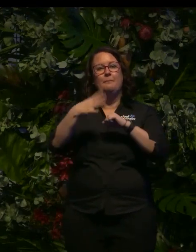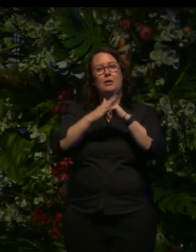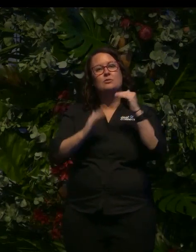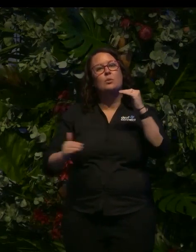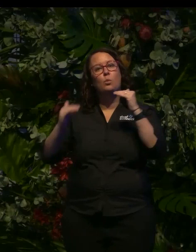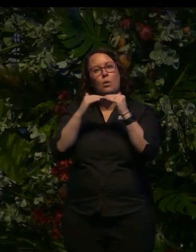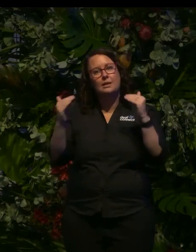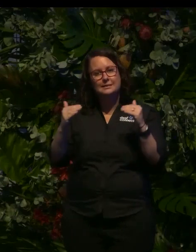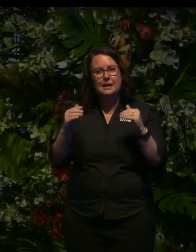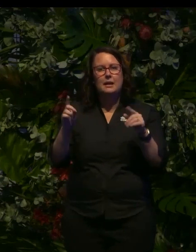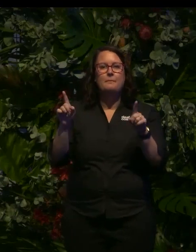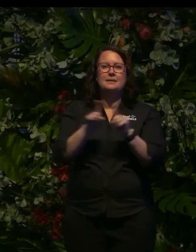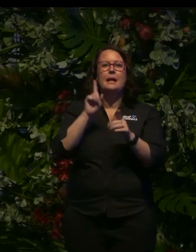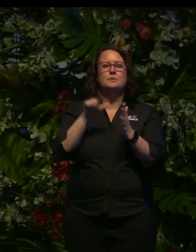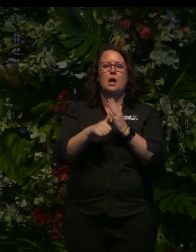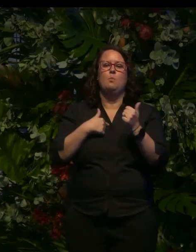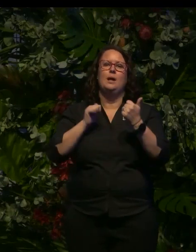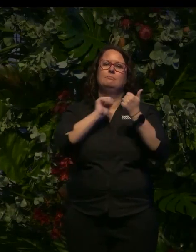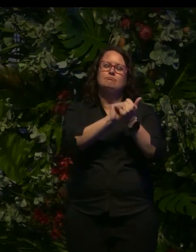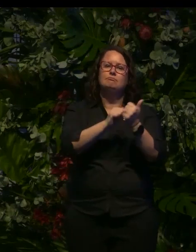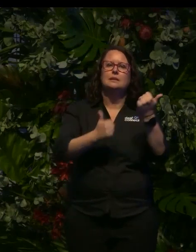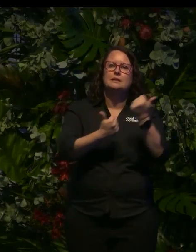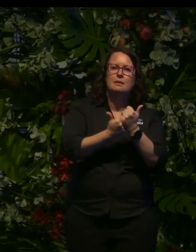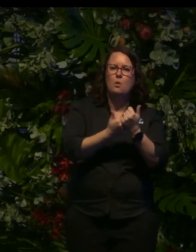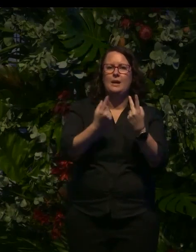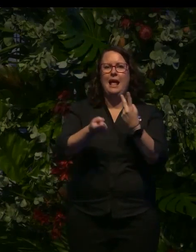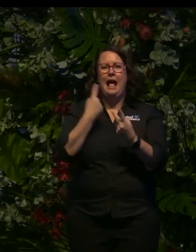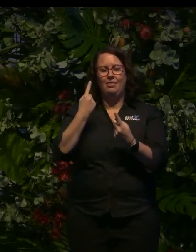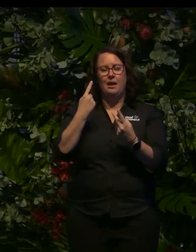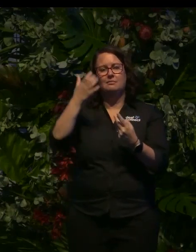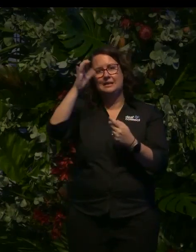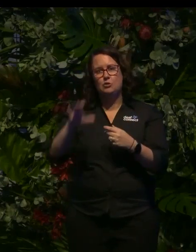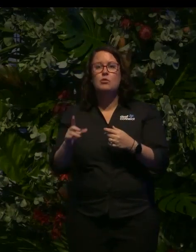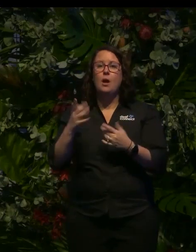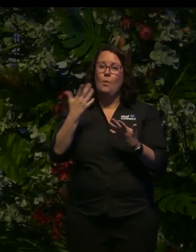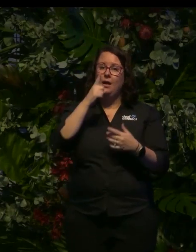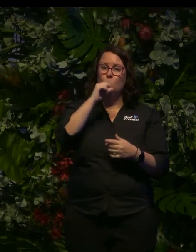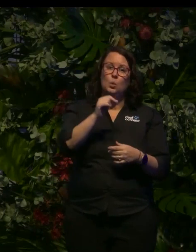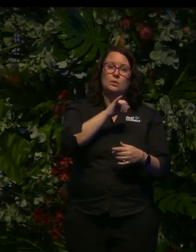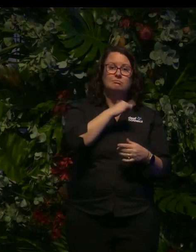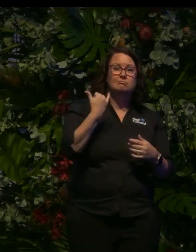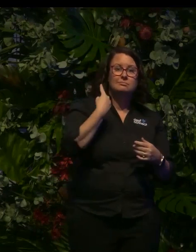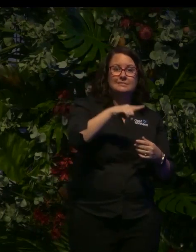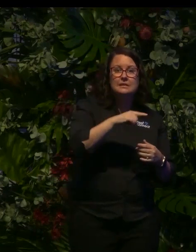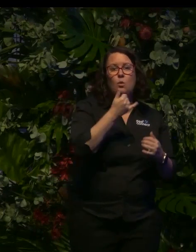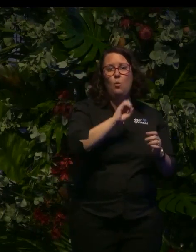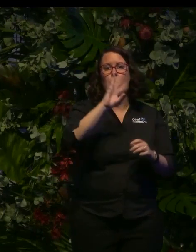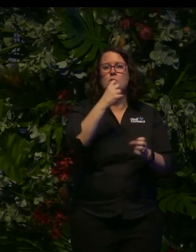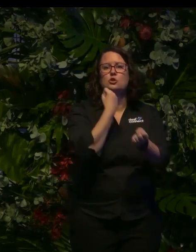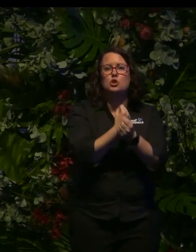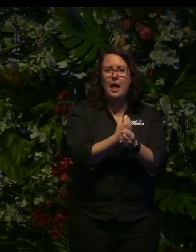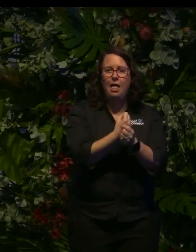same time, we are also in solidarity with a lot of countries that still criminalize LGBTIQ. Therefore, it's such a long way for